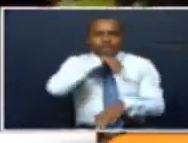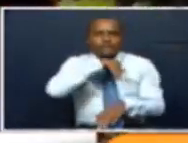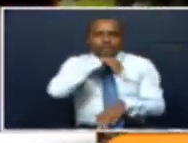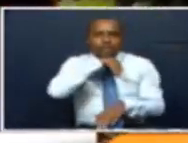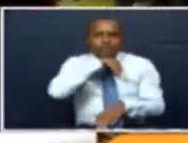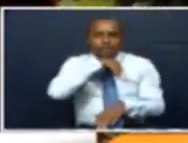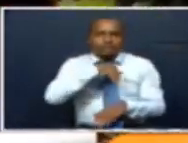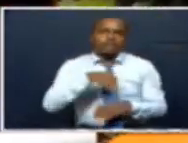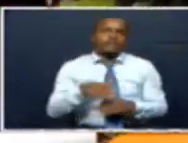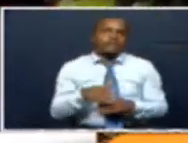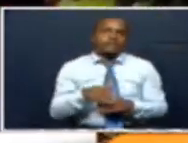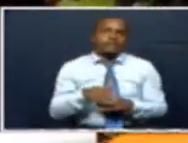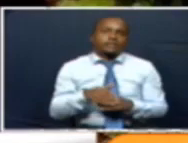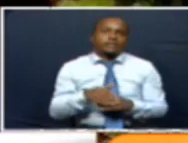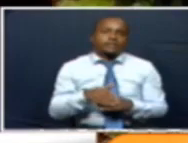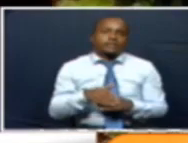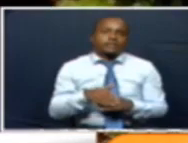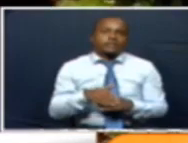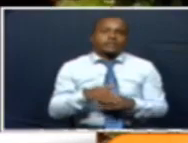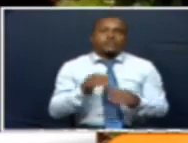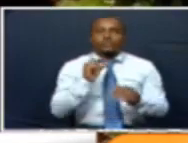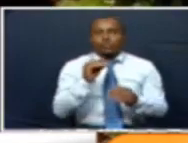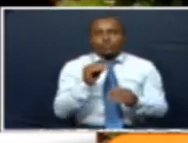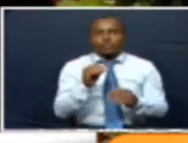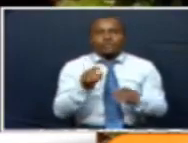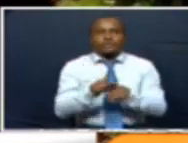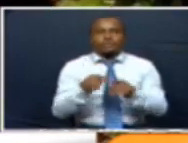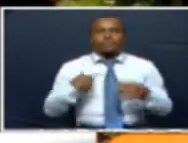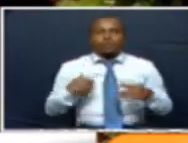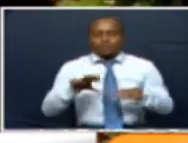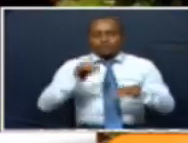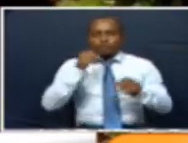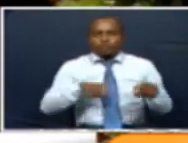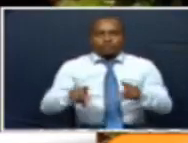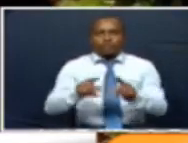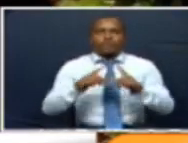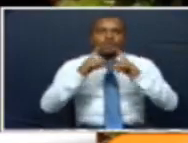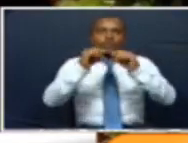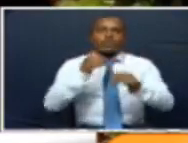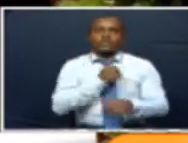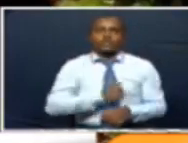his right honorable Raila Omolo Odinga. So I was also to take that opportunity to apologize.